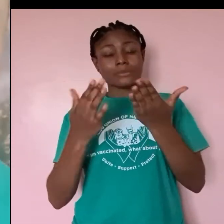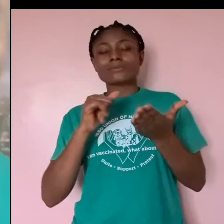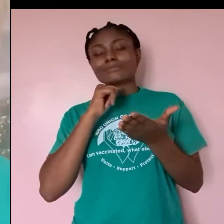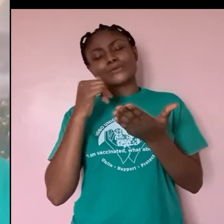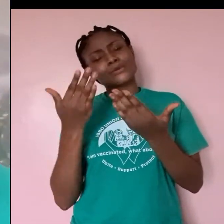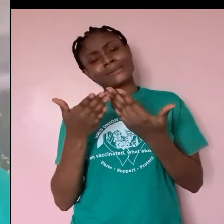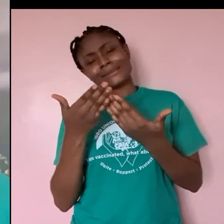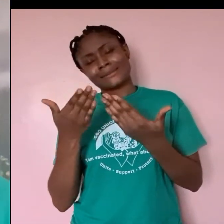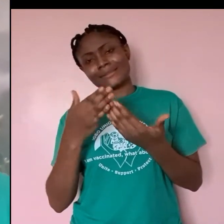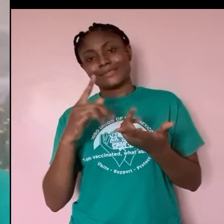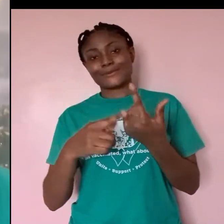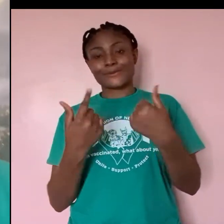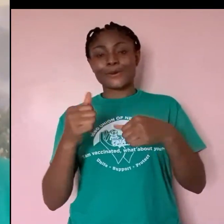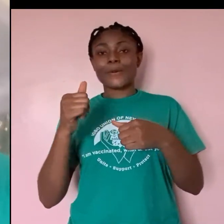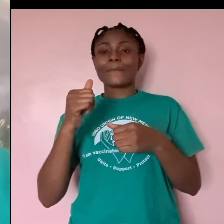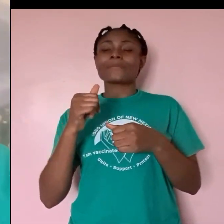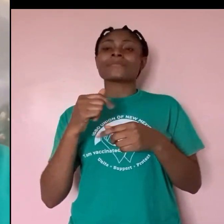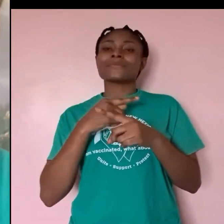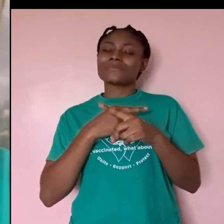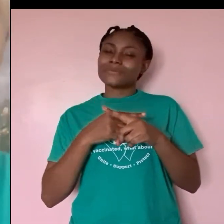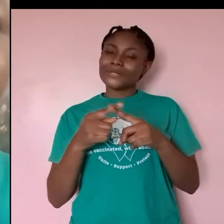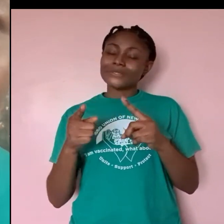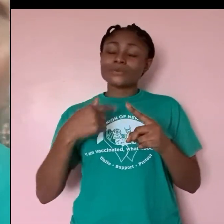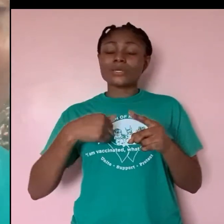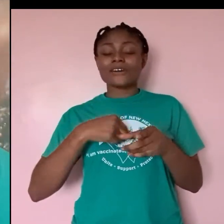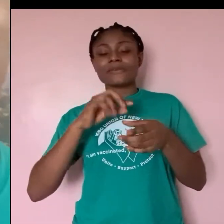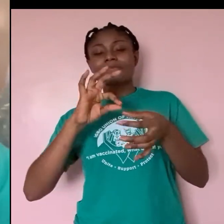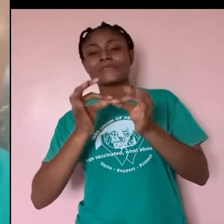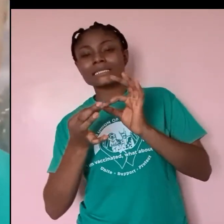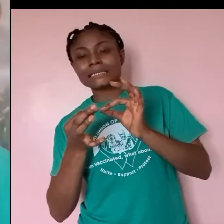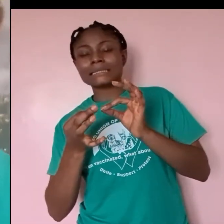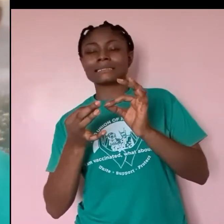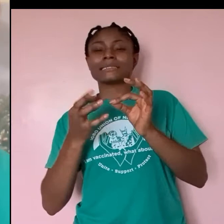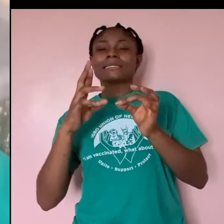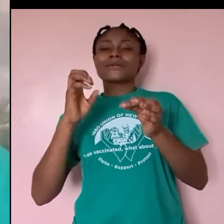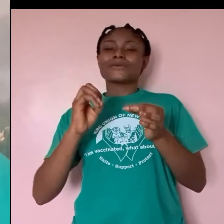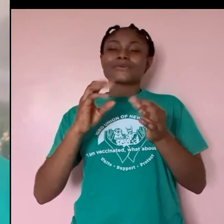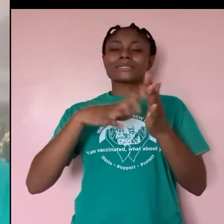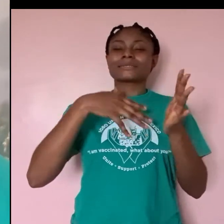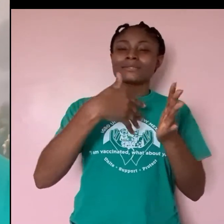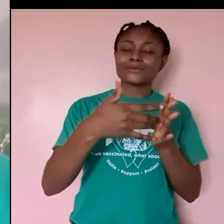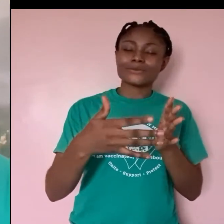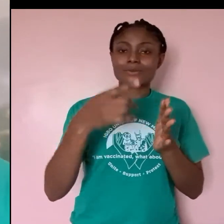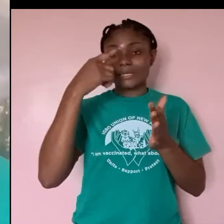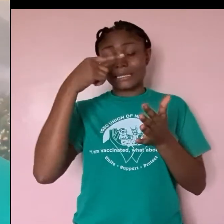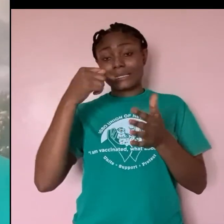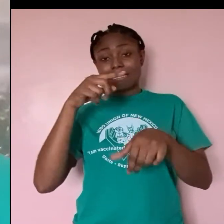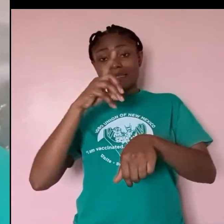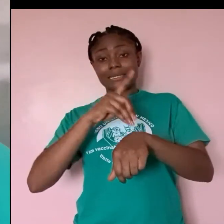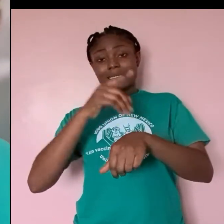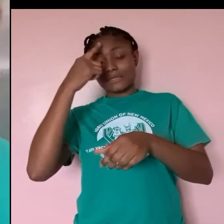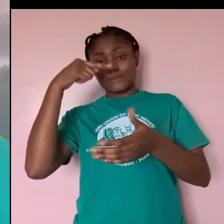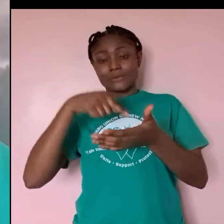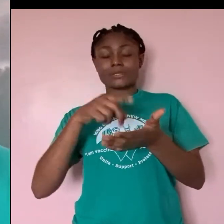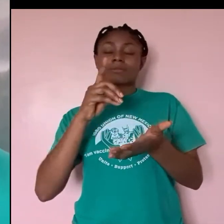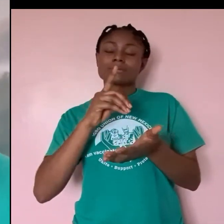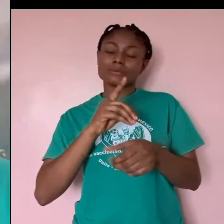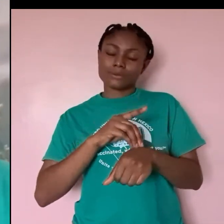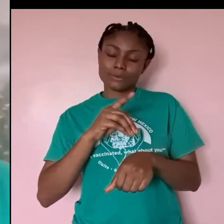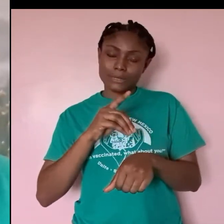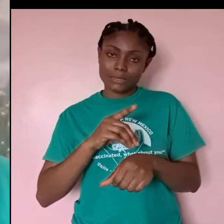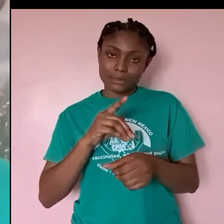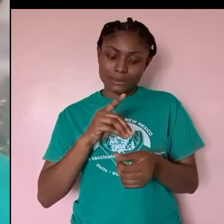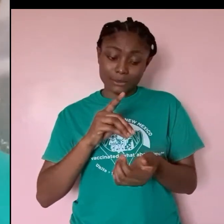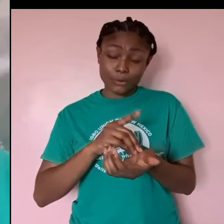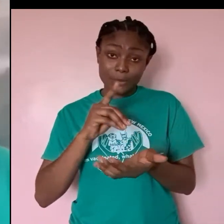to come by. We've been fixing and rescheduling the date for this documentation. But